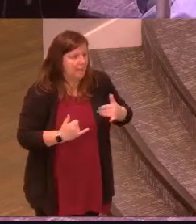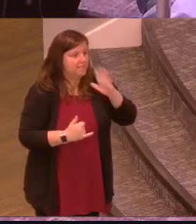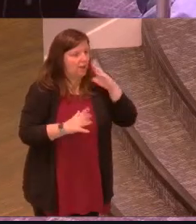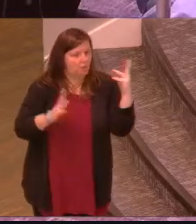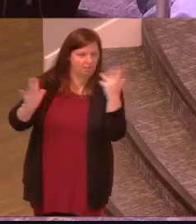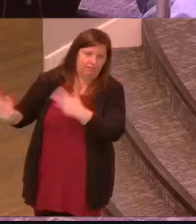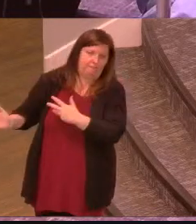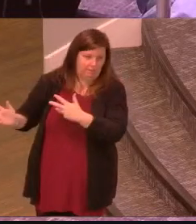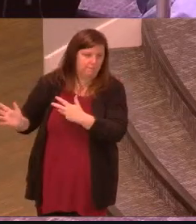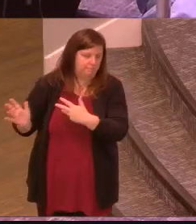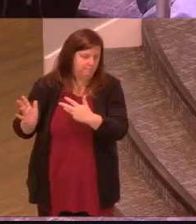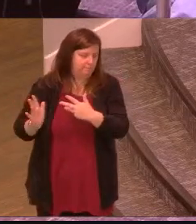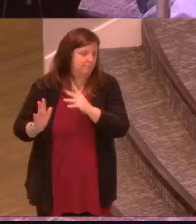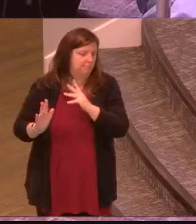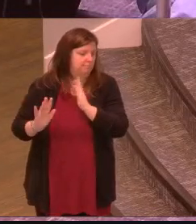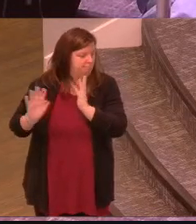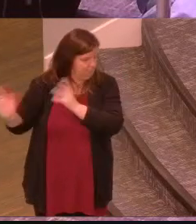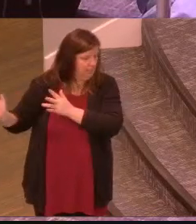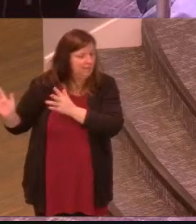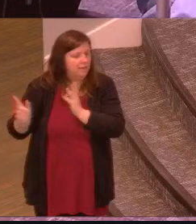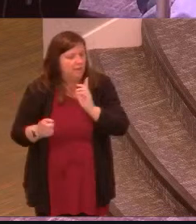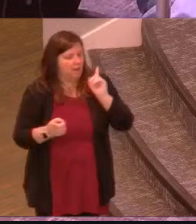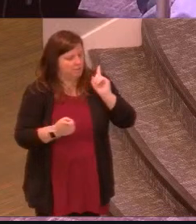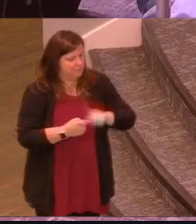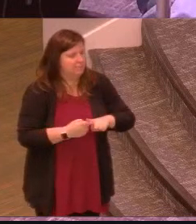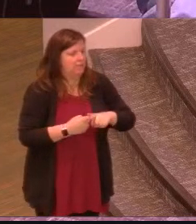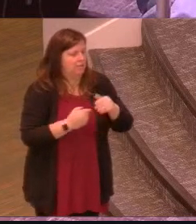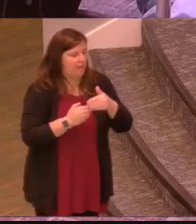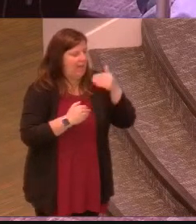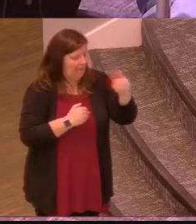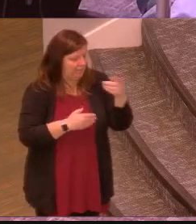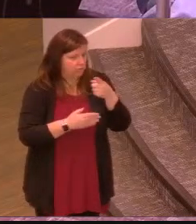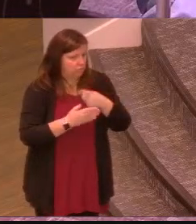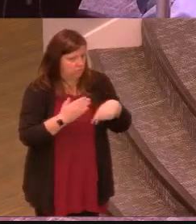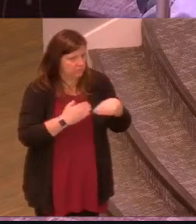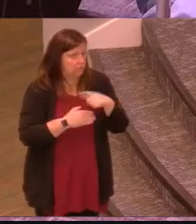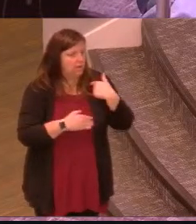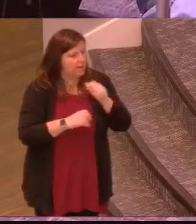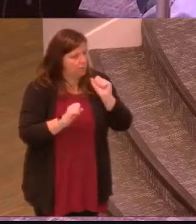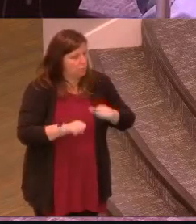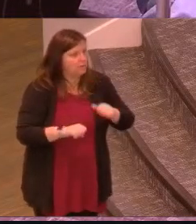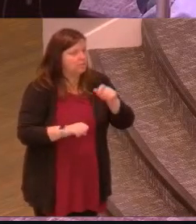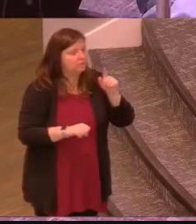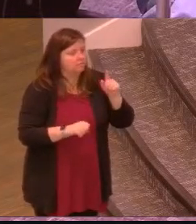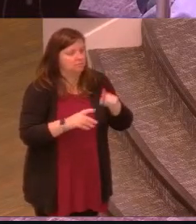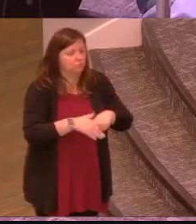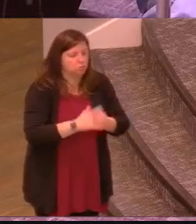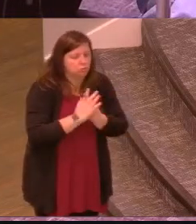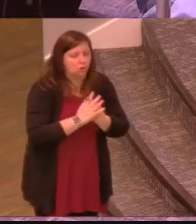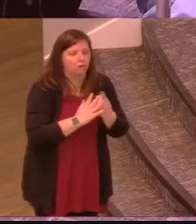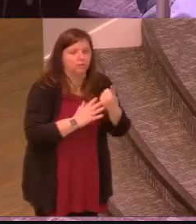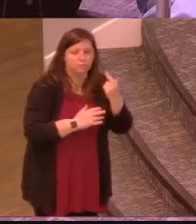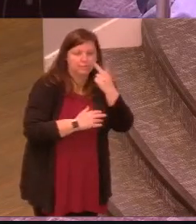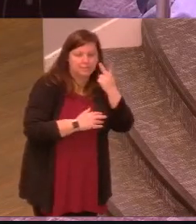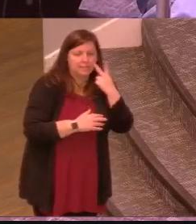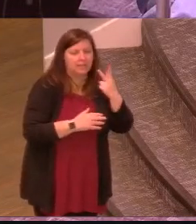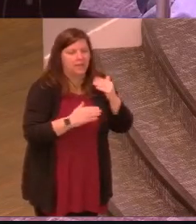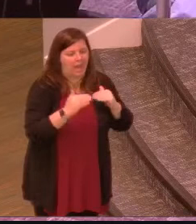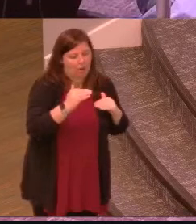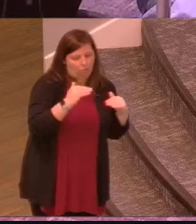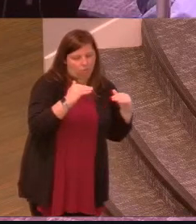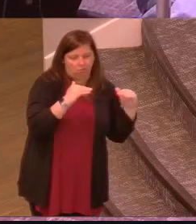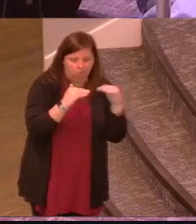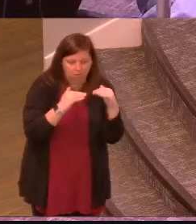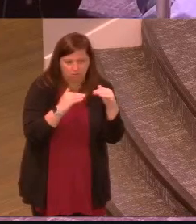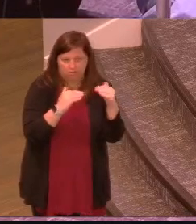alone until after next week, and we can really start seeing how close can we get, because we all are in agreement, and